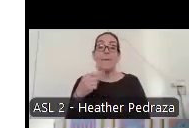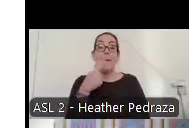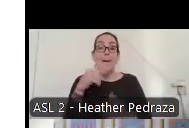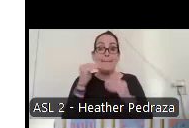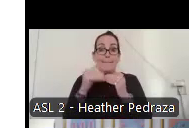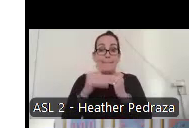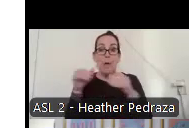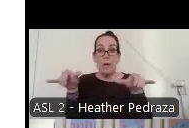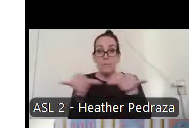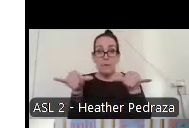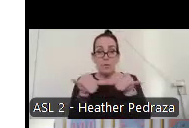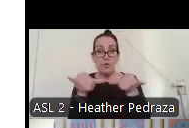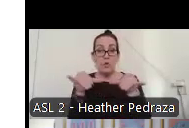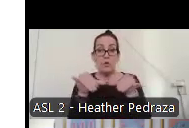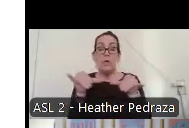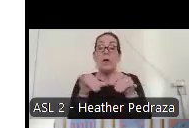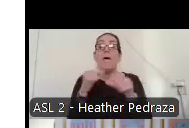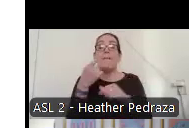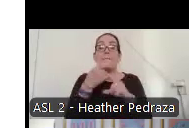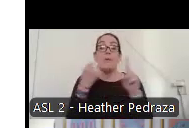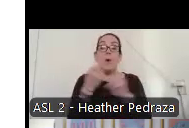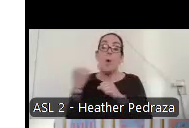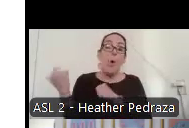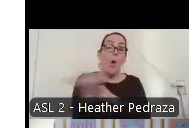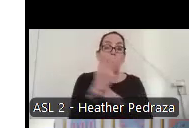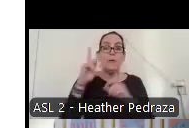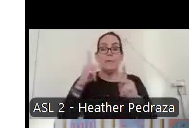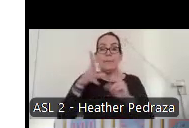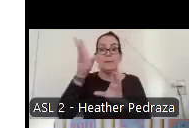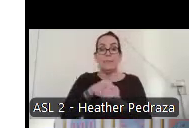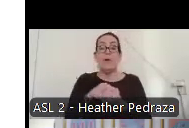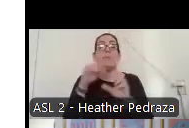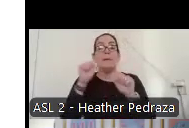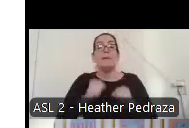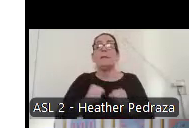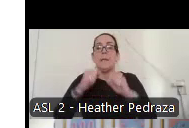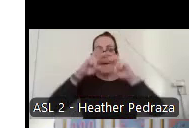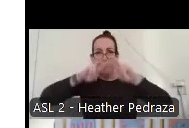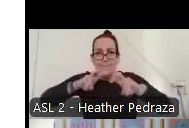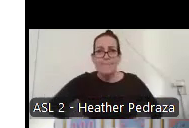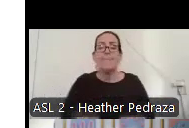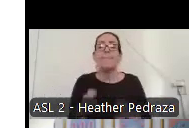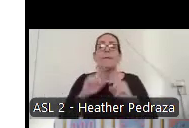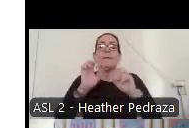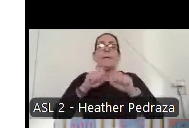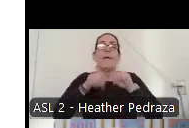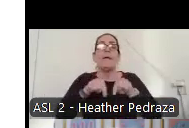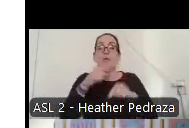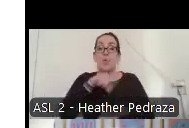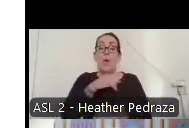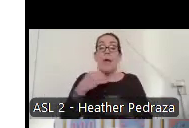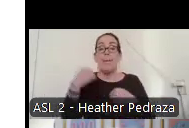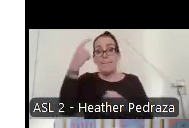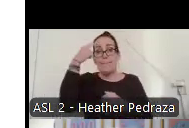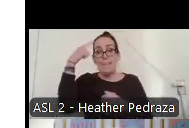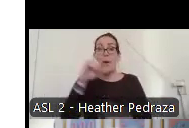of the participants, and so we're going to start diving in to really be able to answer some of those questions you were addressing. We have brain scans from a large